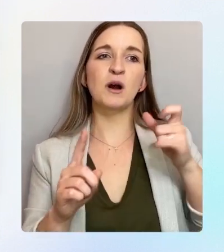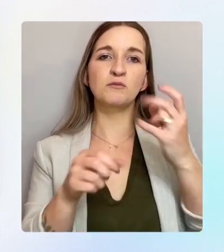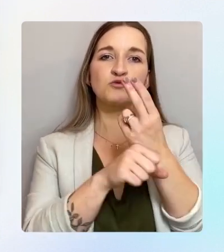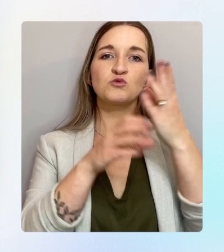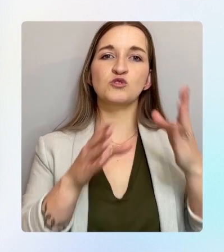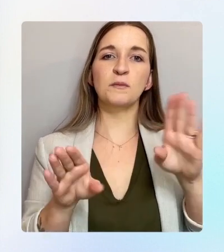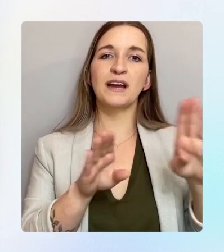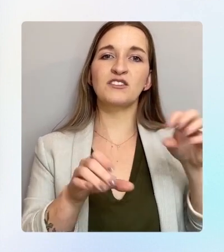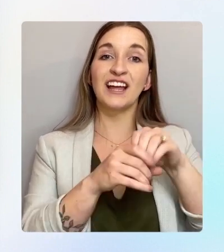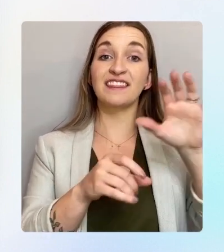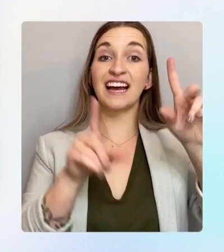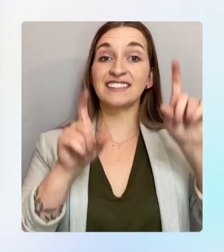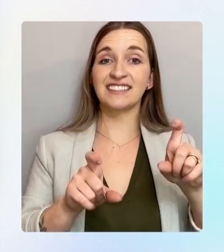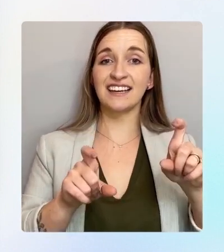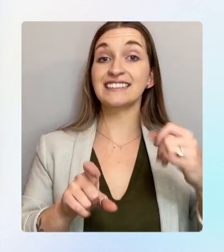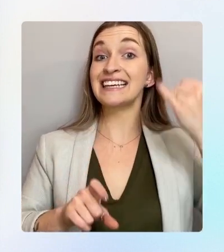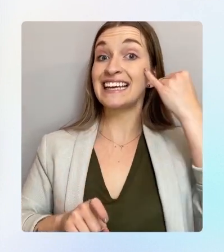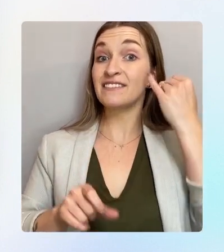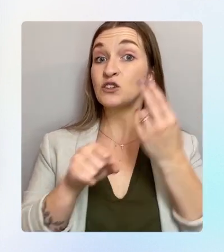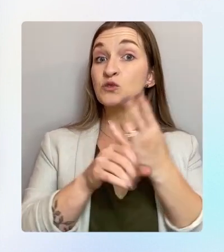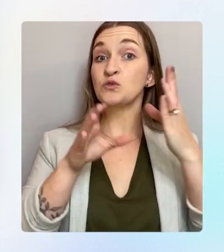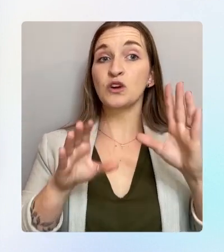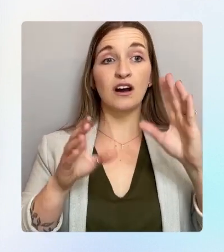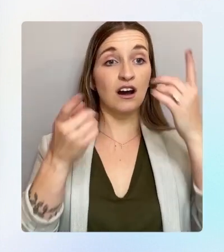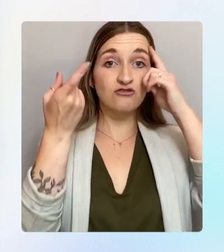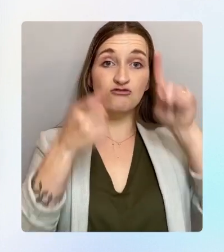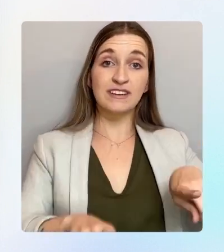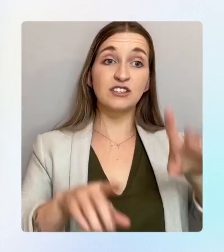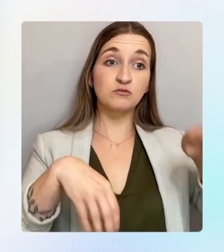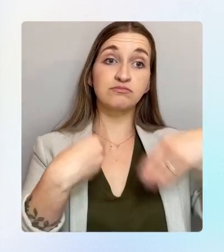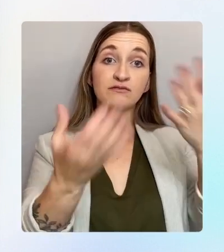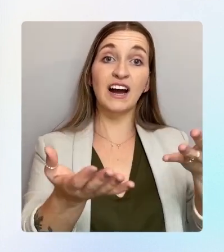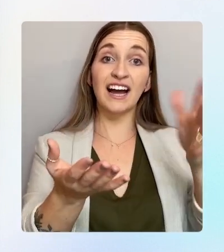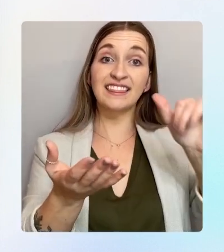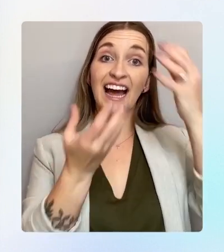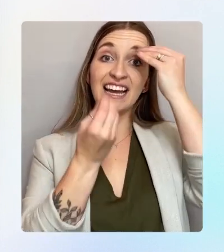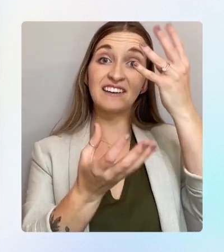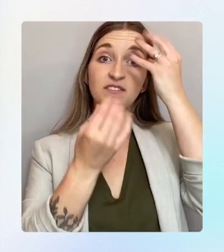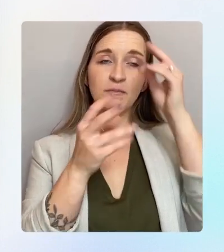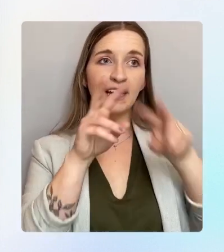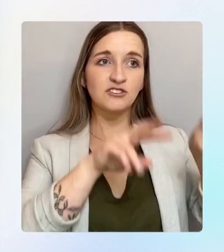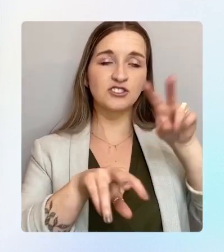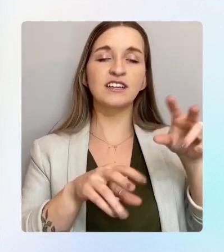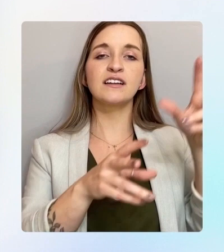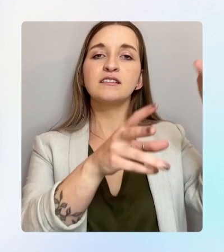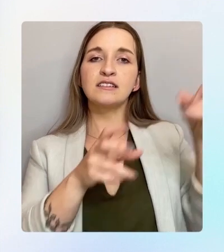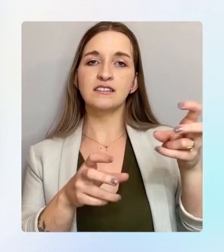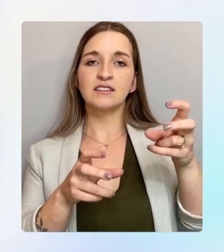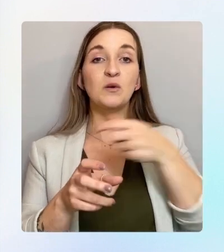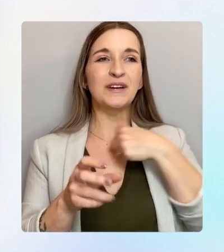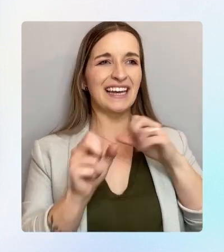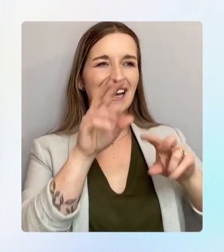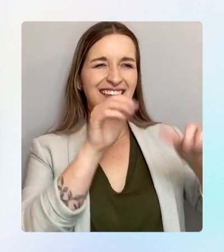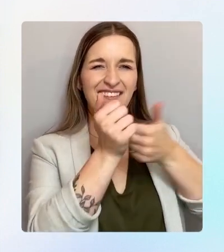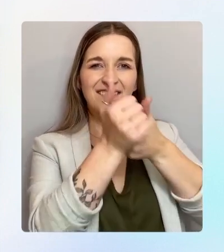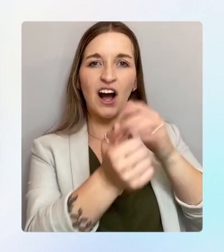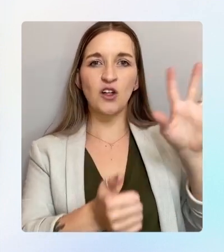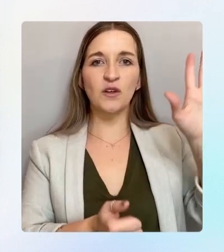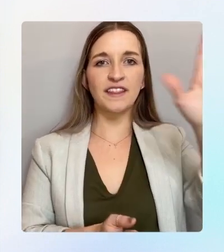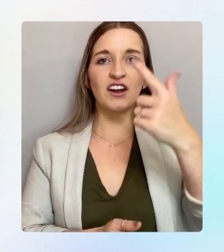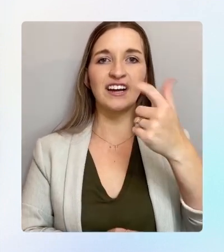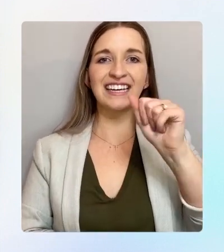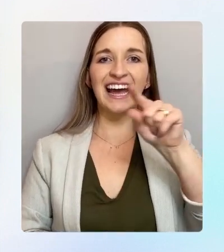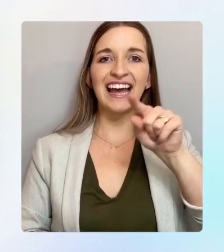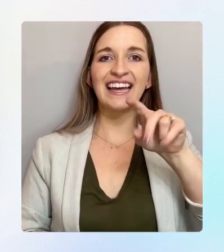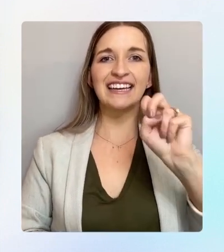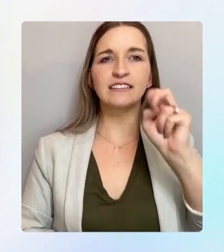into user behavior from these tests. If a user has agreed to provide this information for testing our designs, by following the